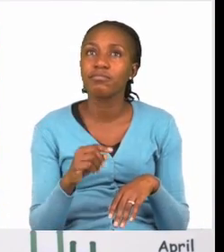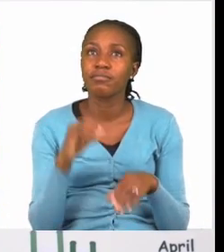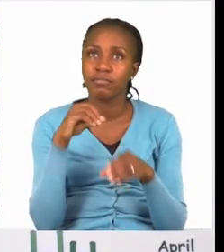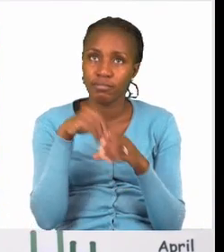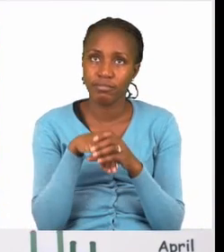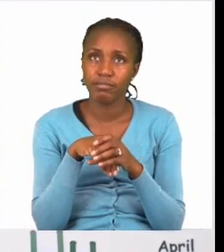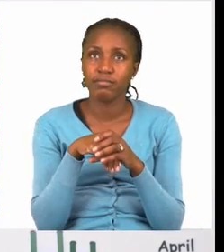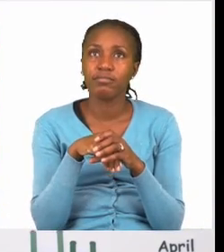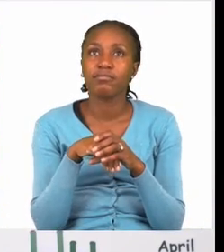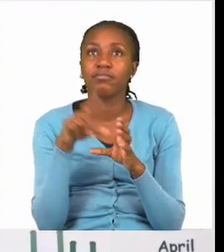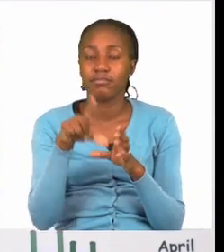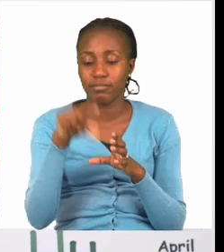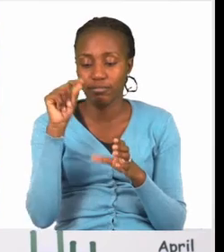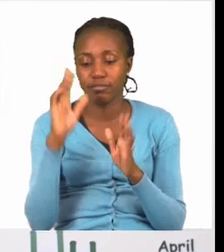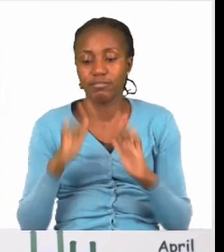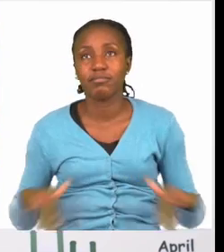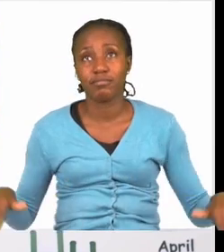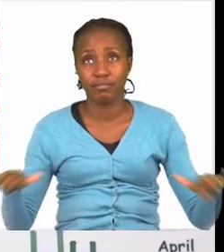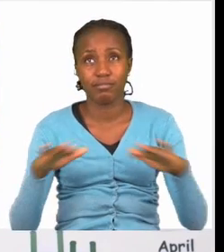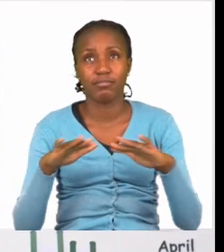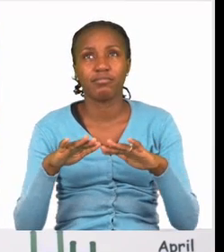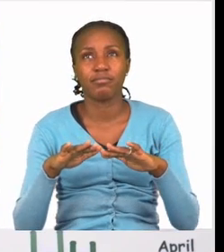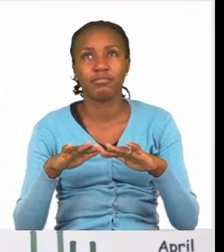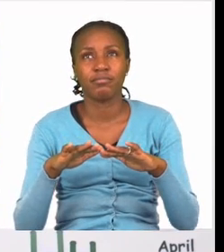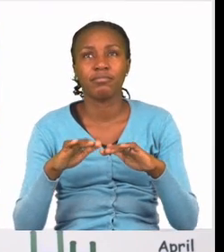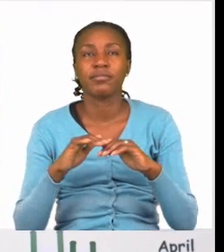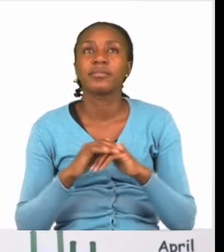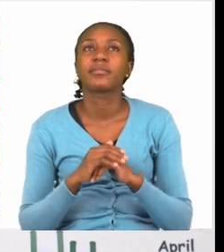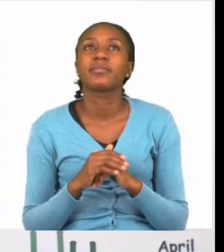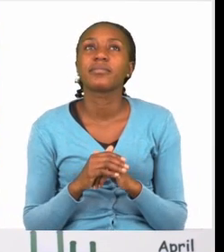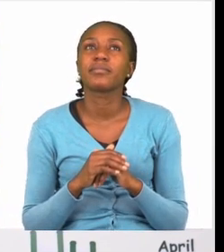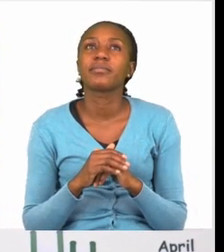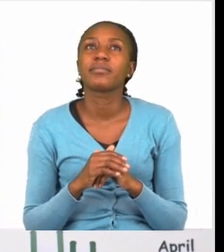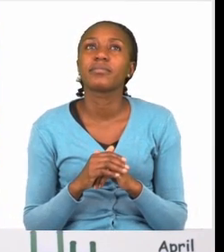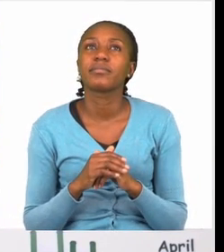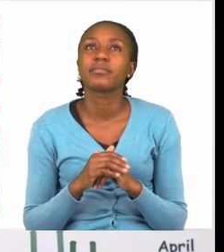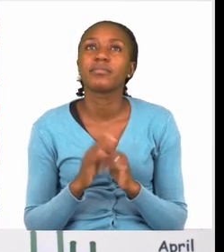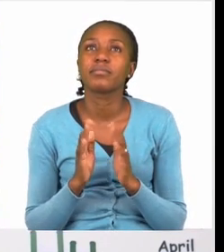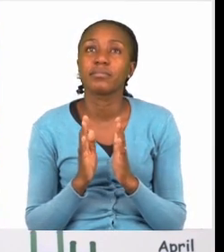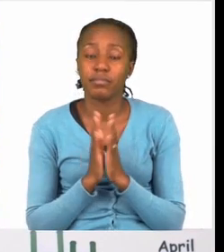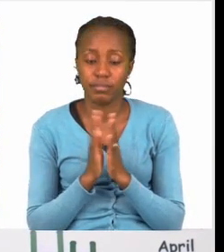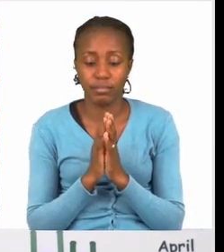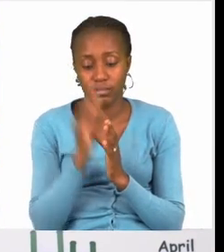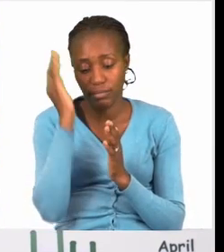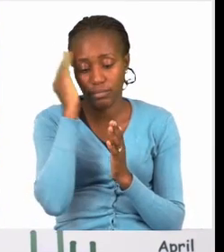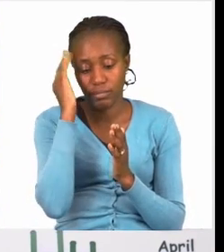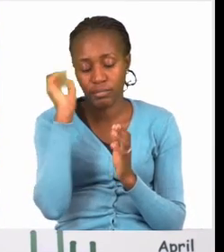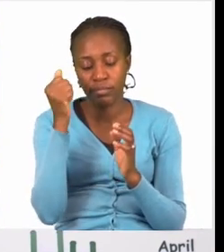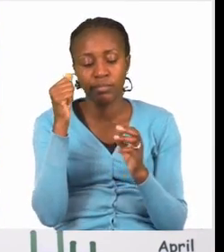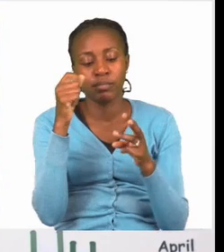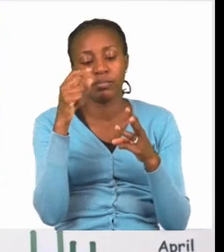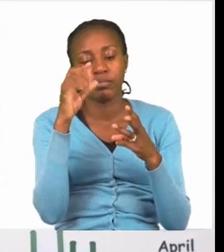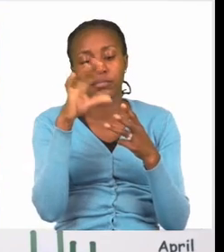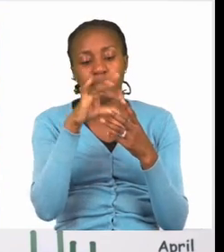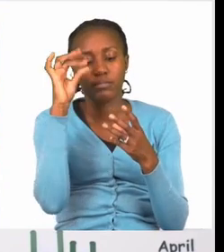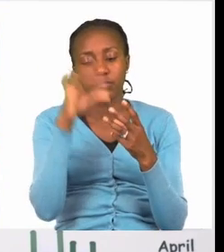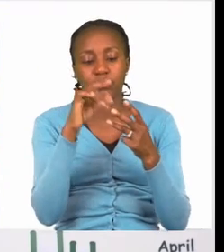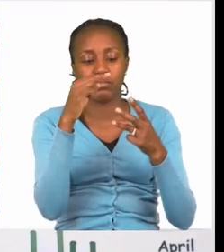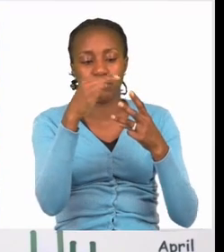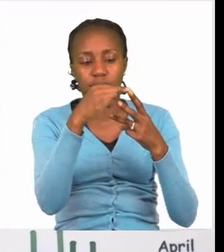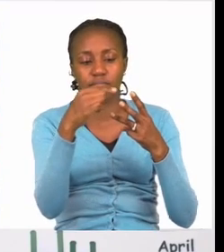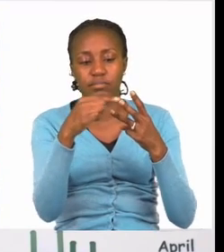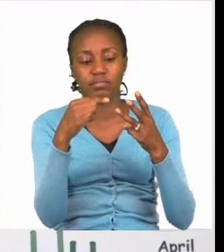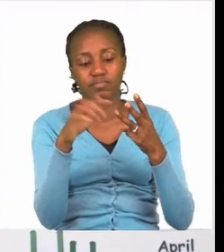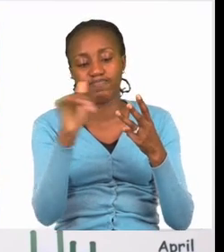garden. Remember everyone, you need to use either one of these 3 words to then complete the rest